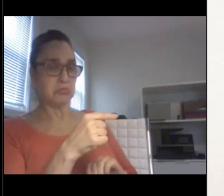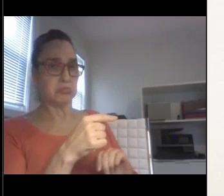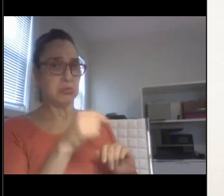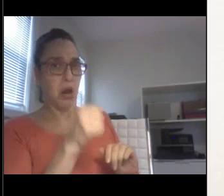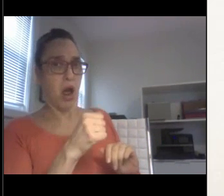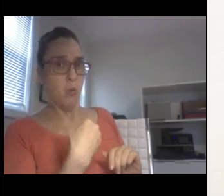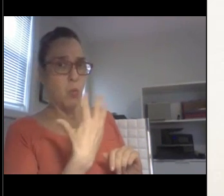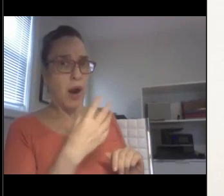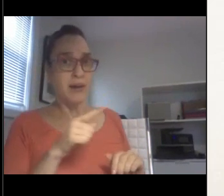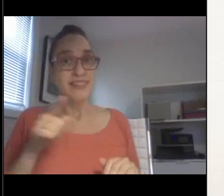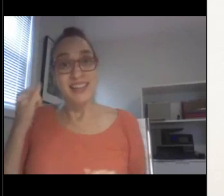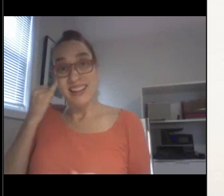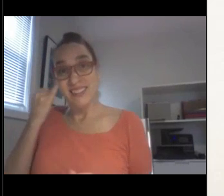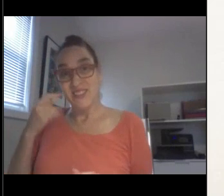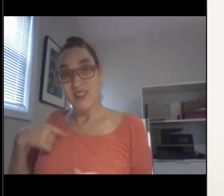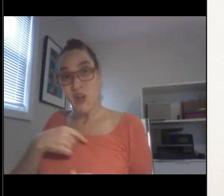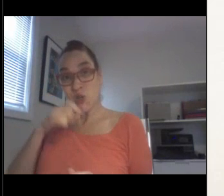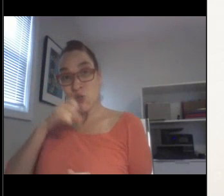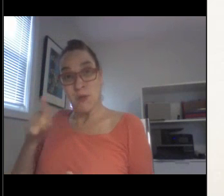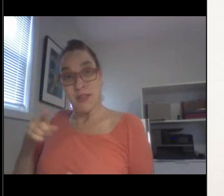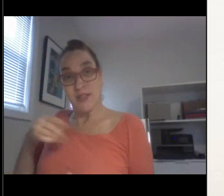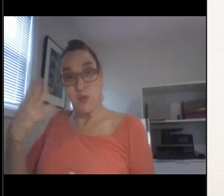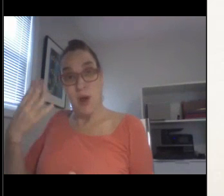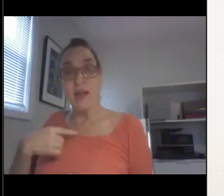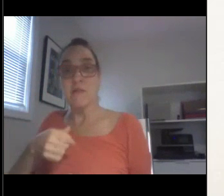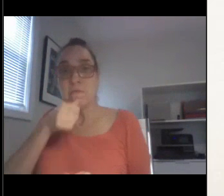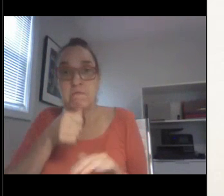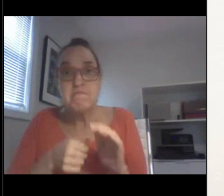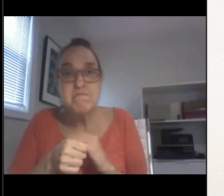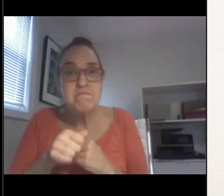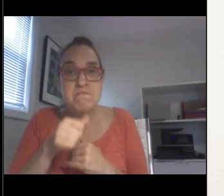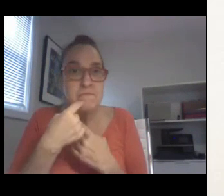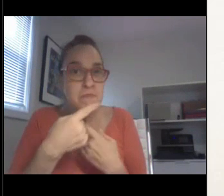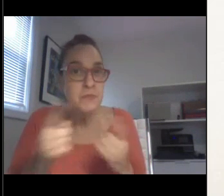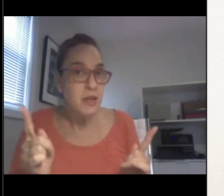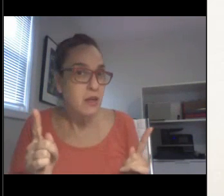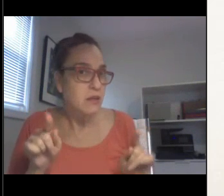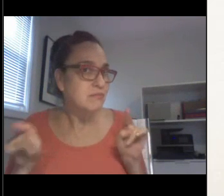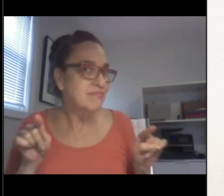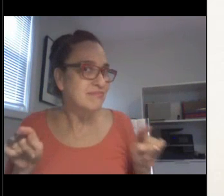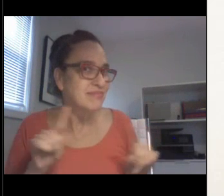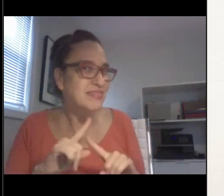it's an objective stance? These are questions. Under which